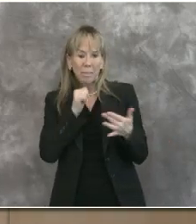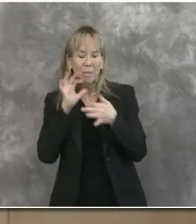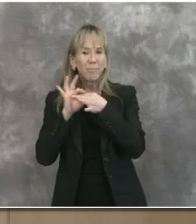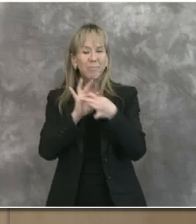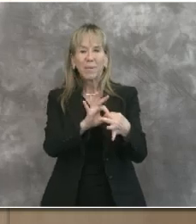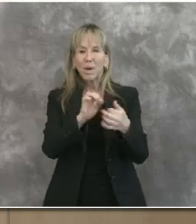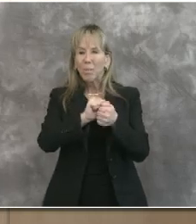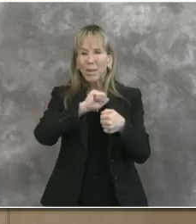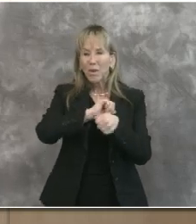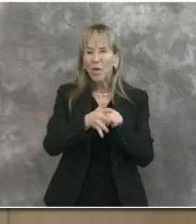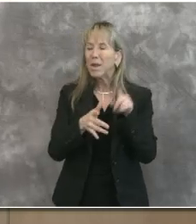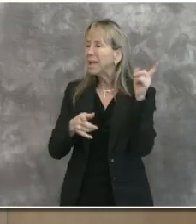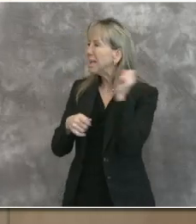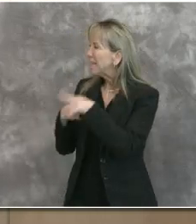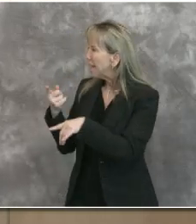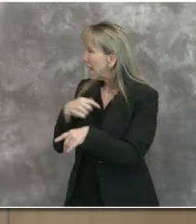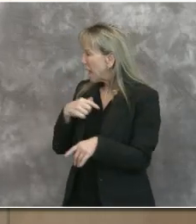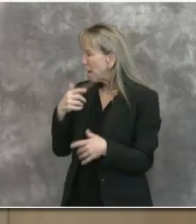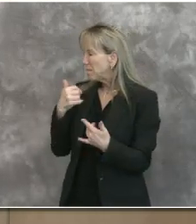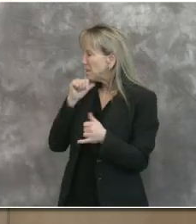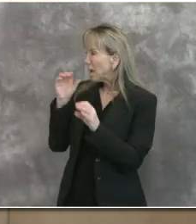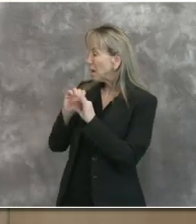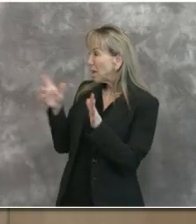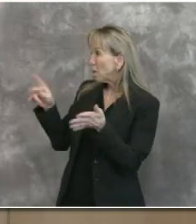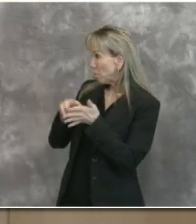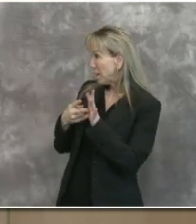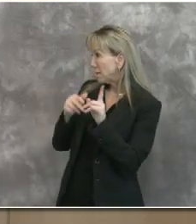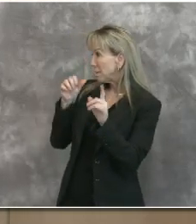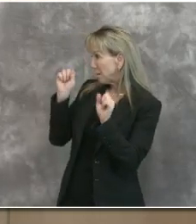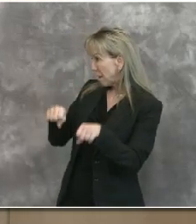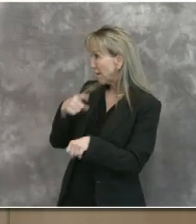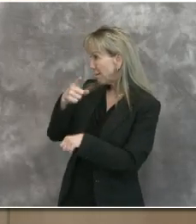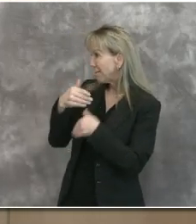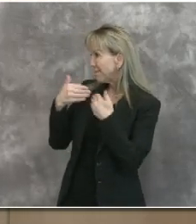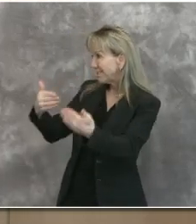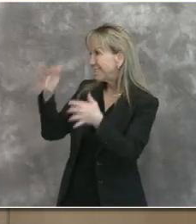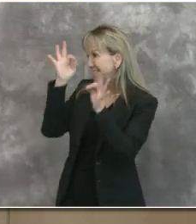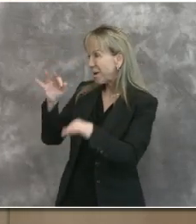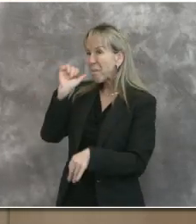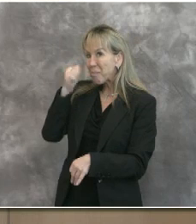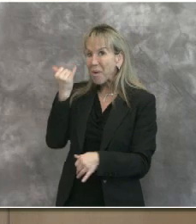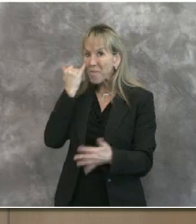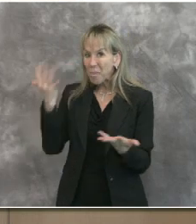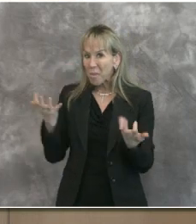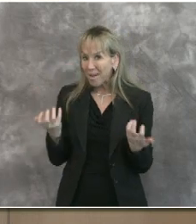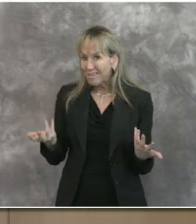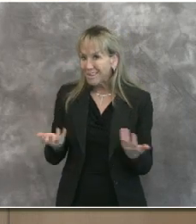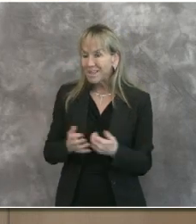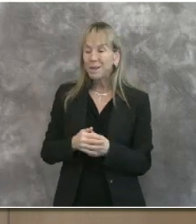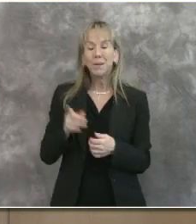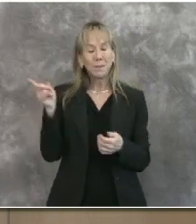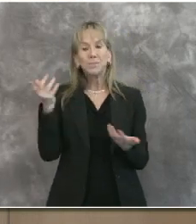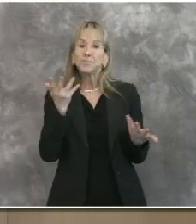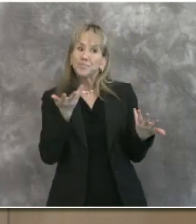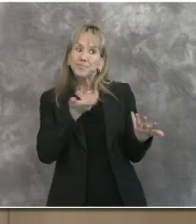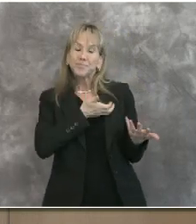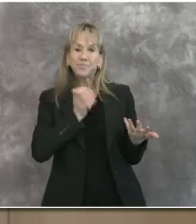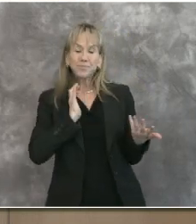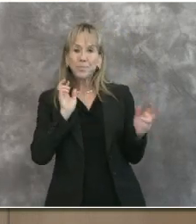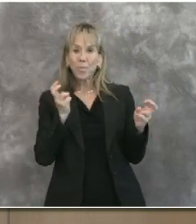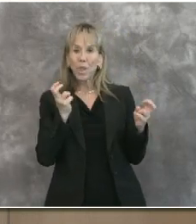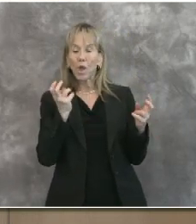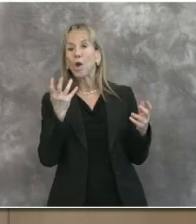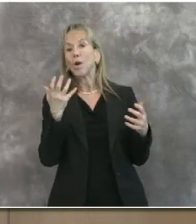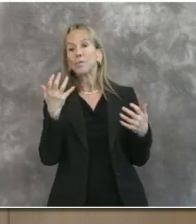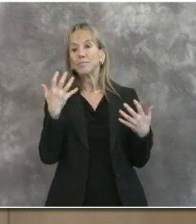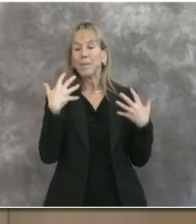I'm still a little unclear in terms of whether they can just go forward tomorrow if they want. Well, our health officer order applies to them